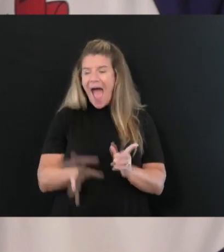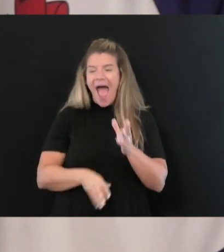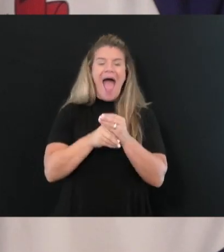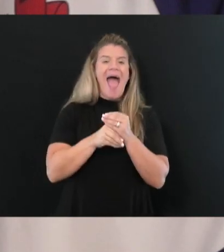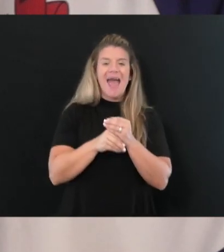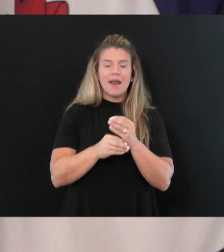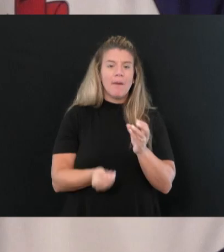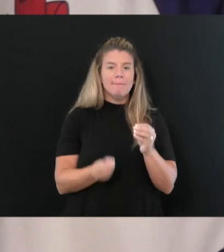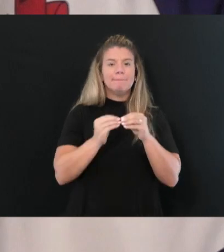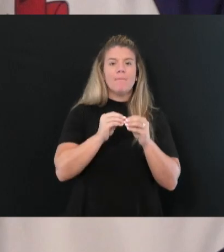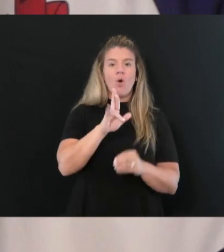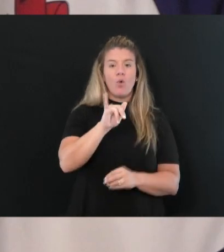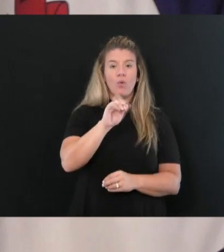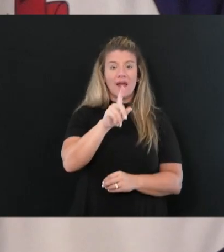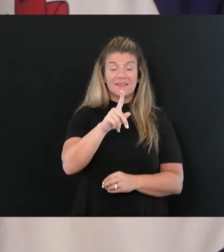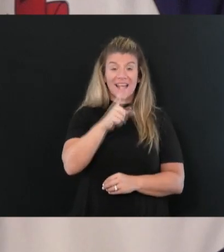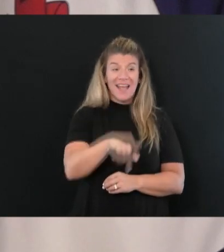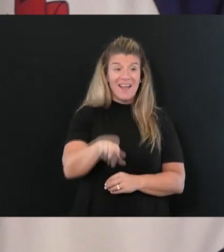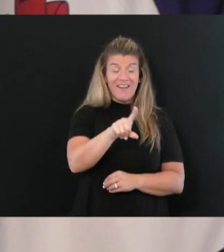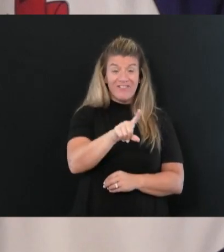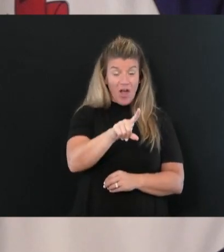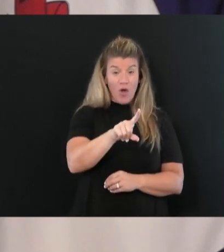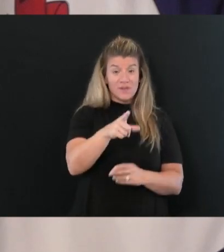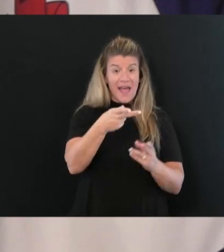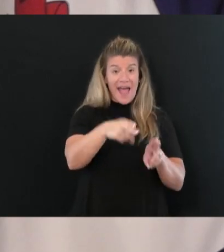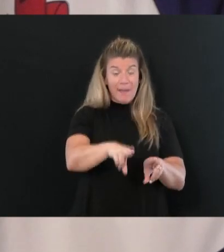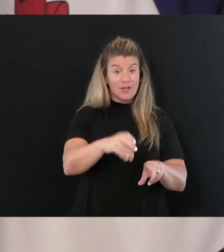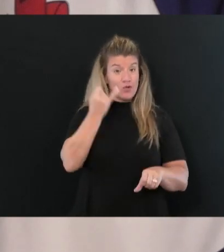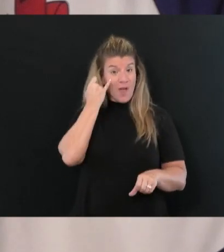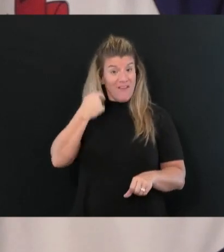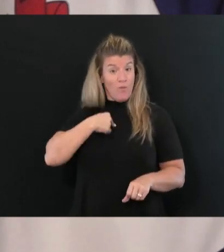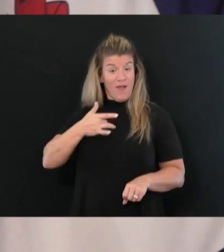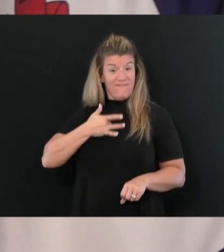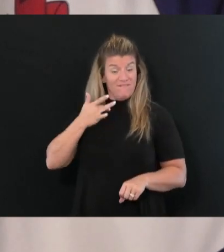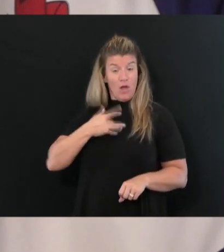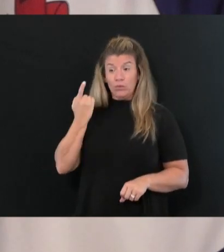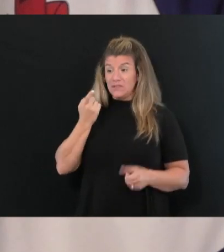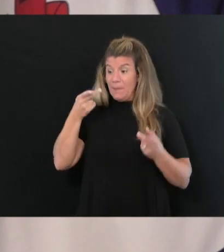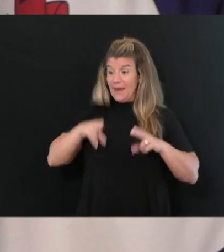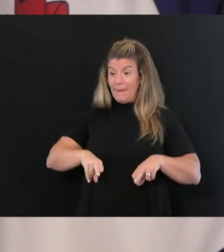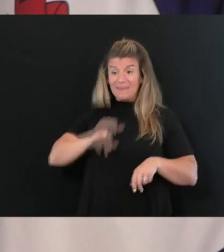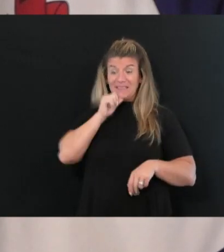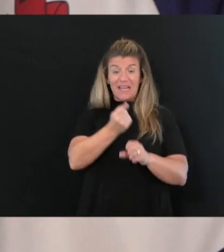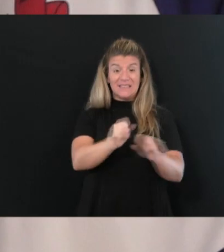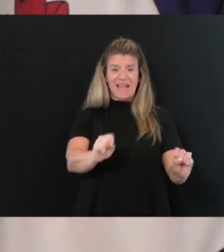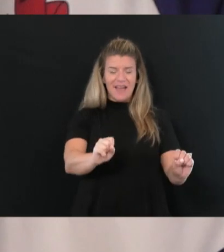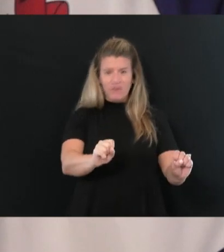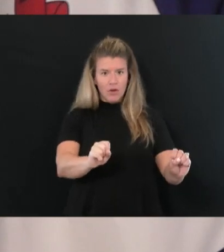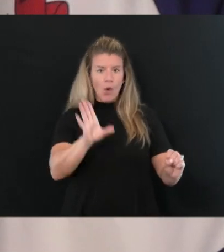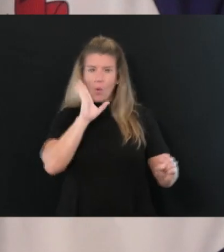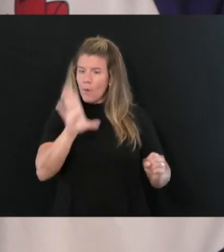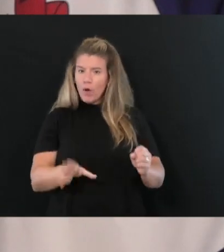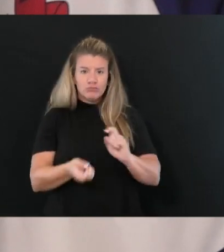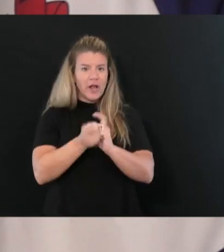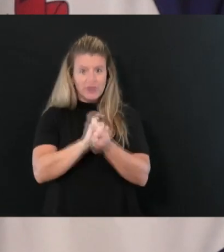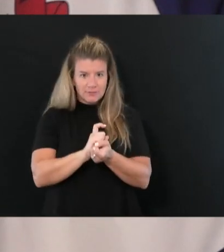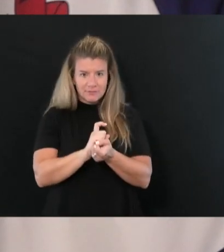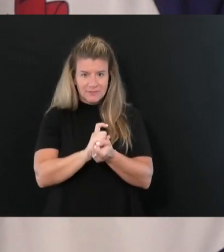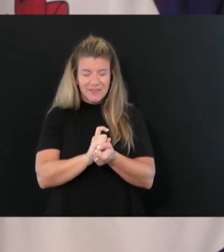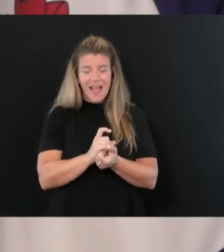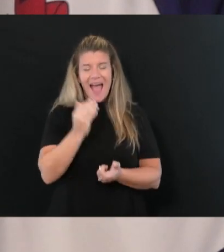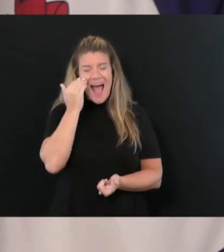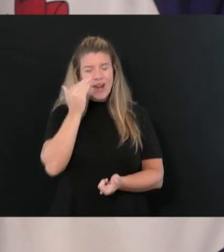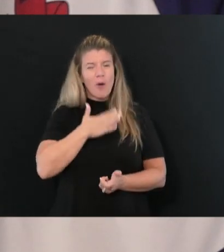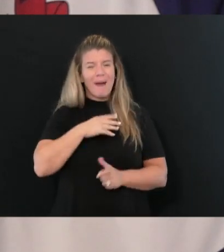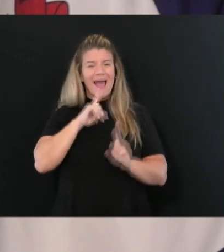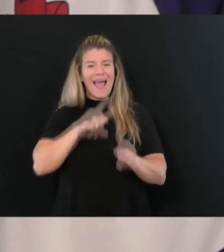risk if we feel like that it's unsafe to do so. So, you know, it's kind of a generic answer, but